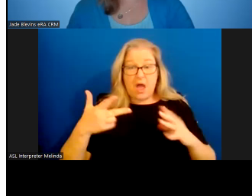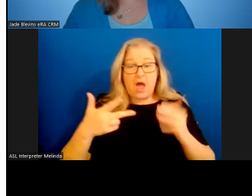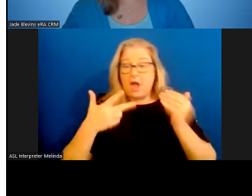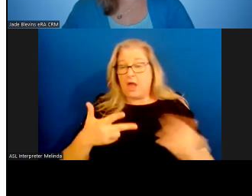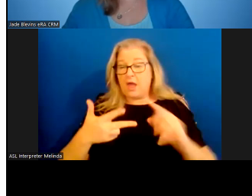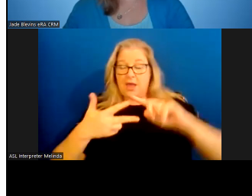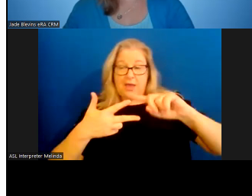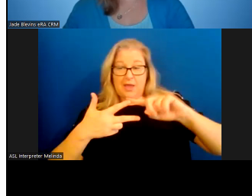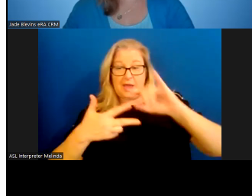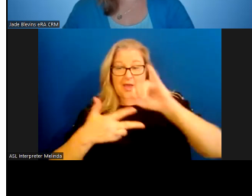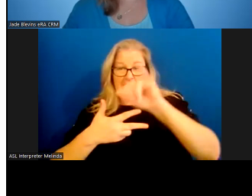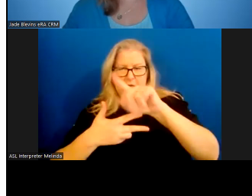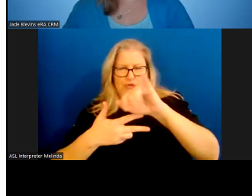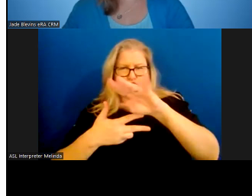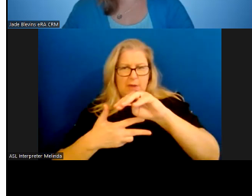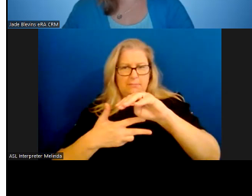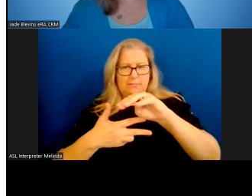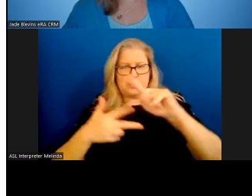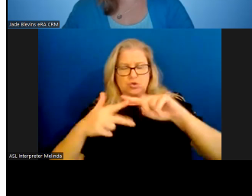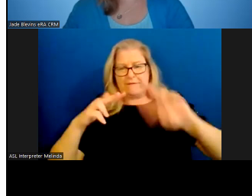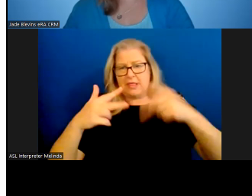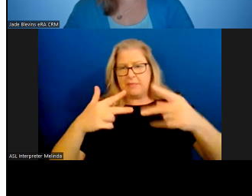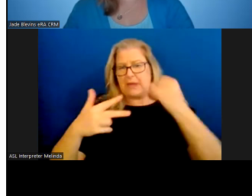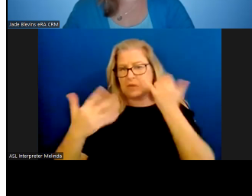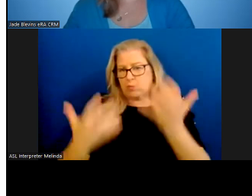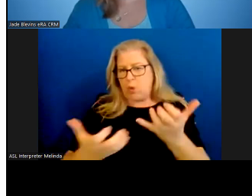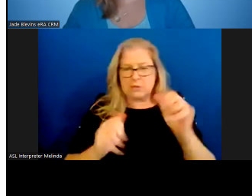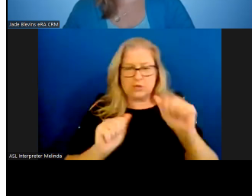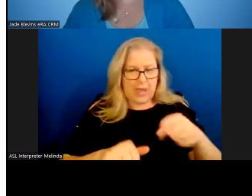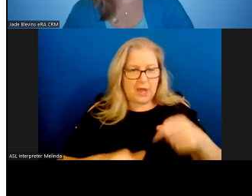RPPR. Once you go through closeout, we'll flip it over to final RPPR.